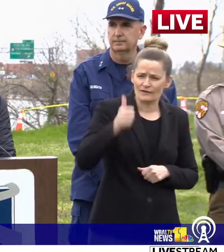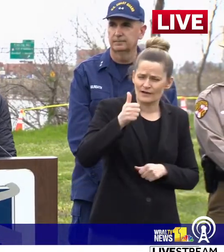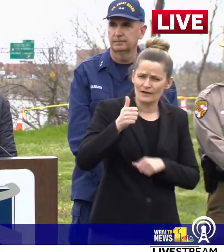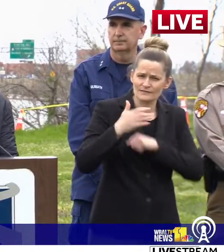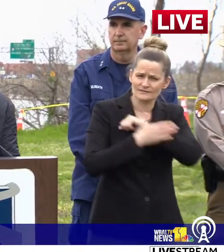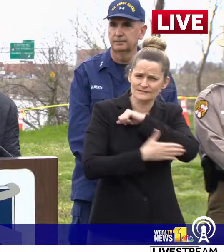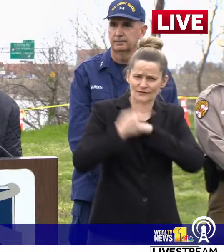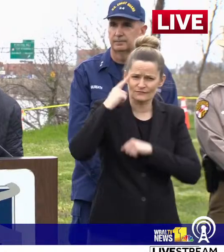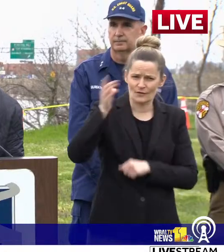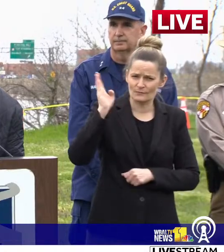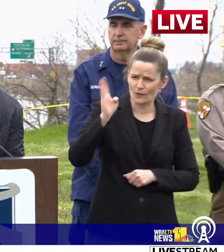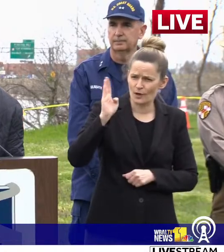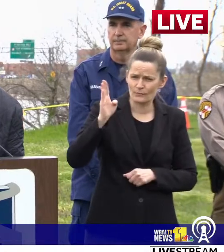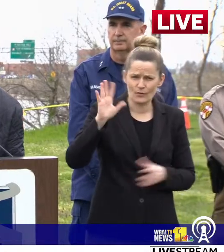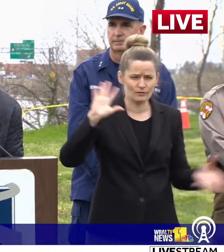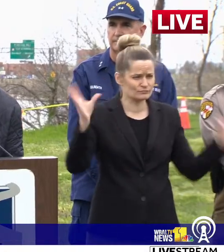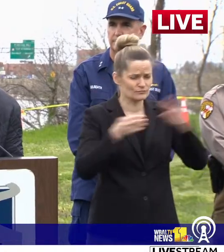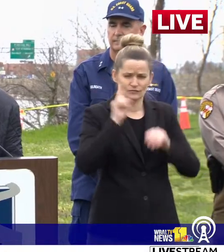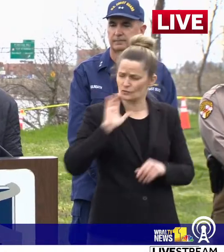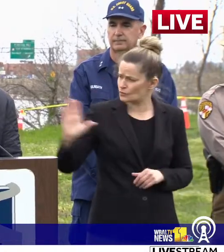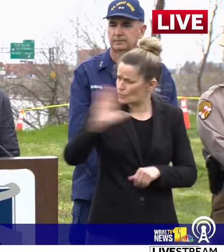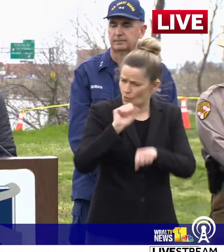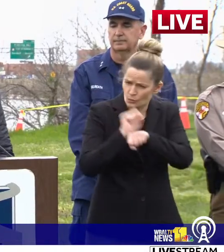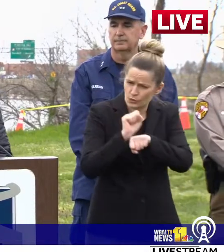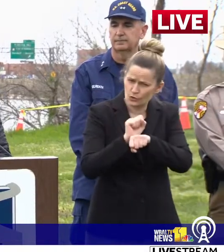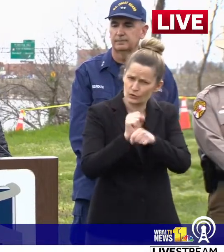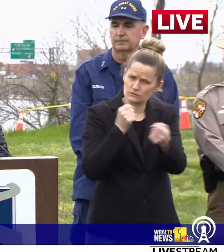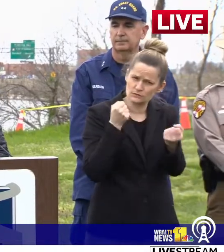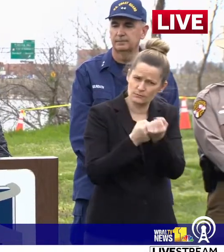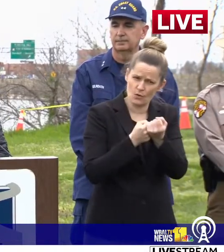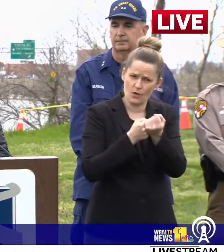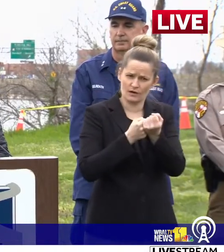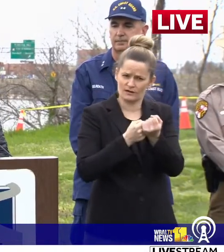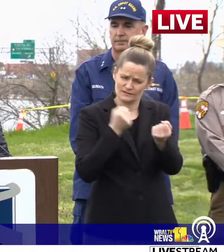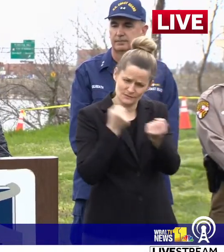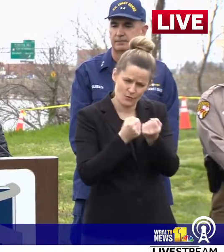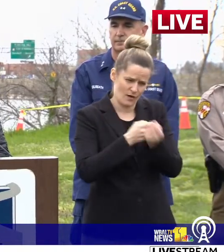doing everything you can to support the families of the six